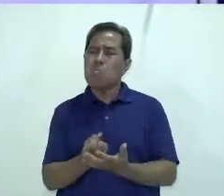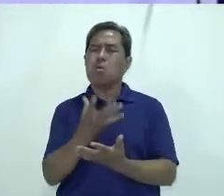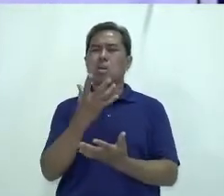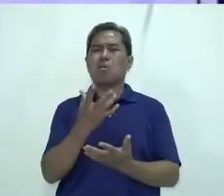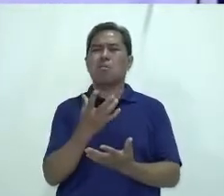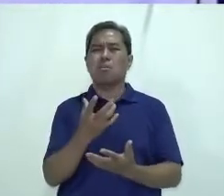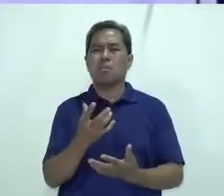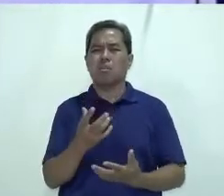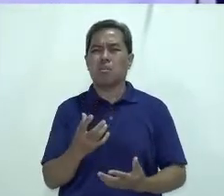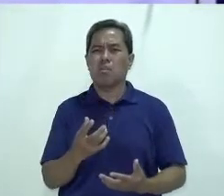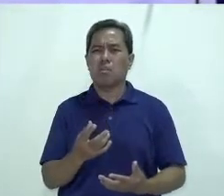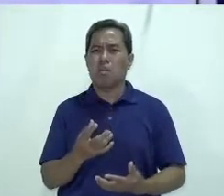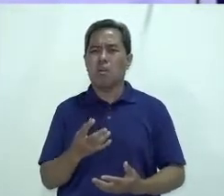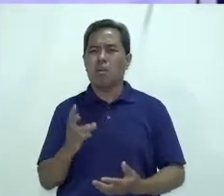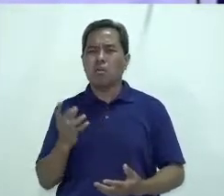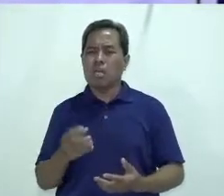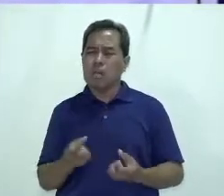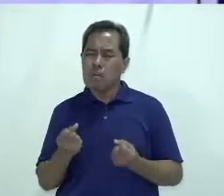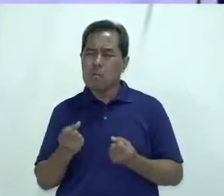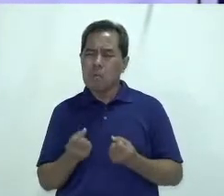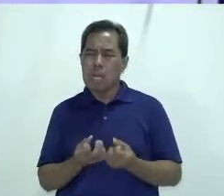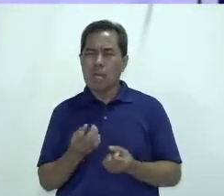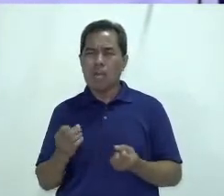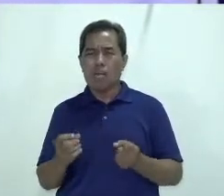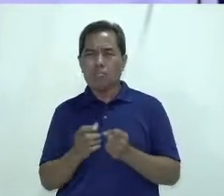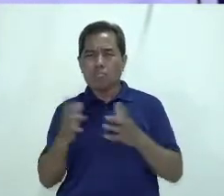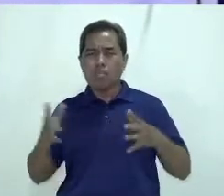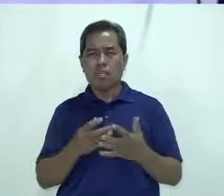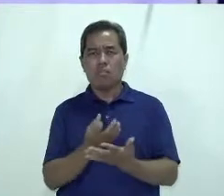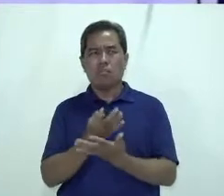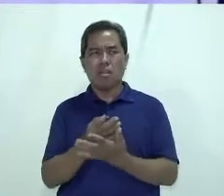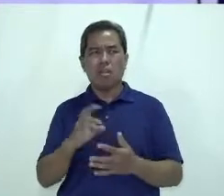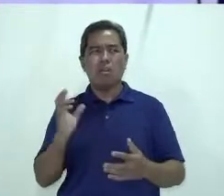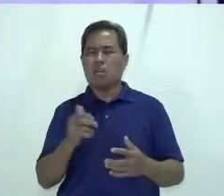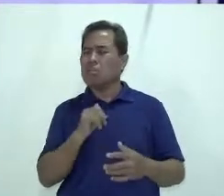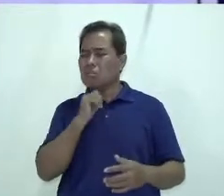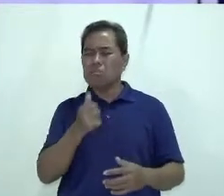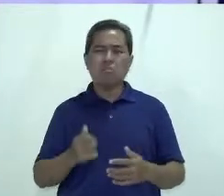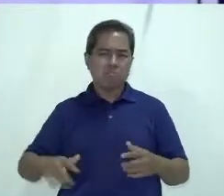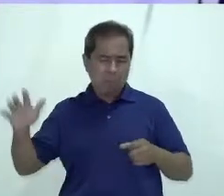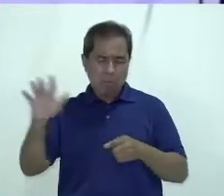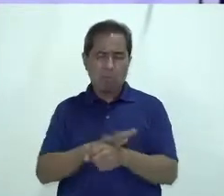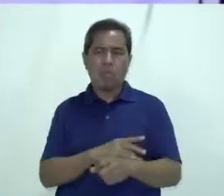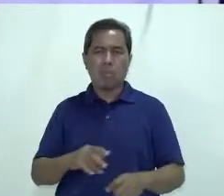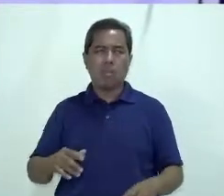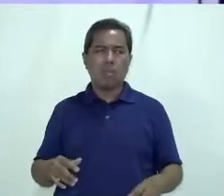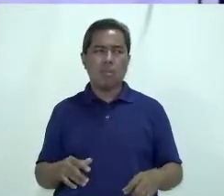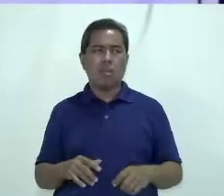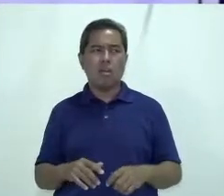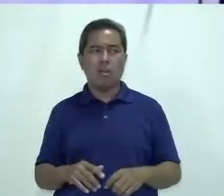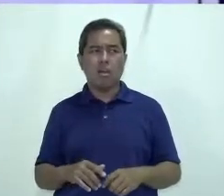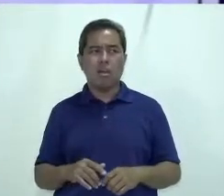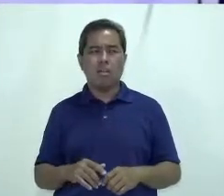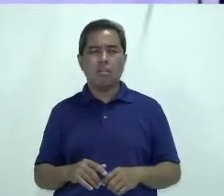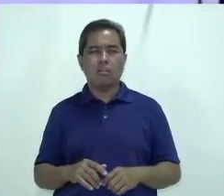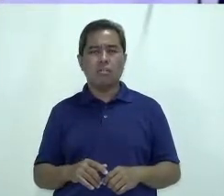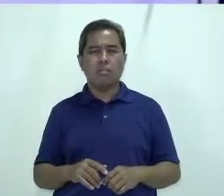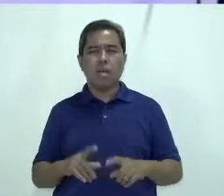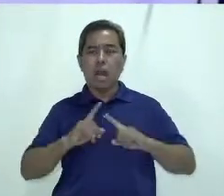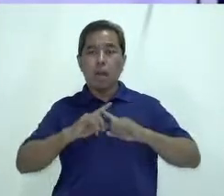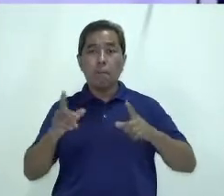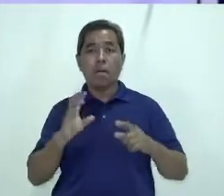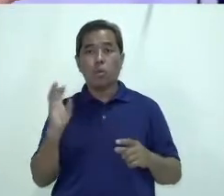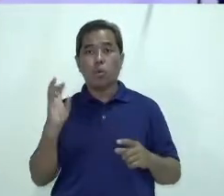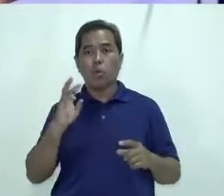enough. And it will literally be impossible. It'll be impossible. But when